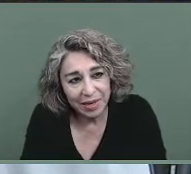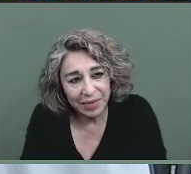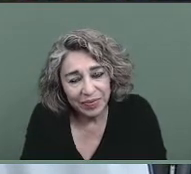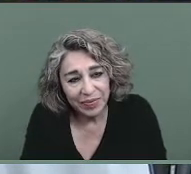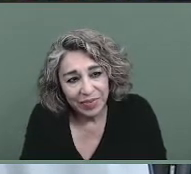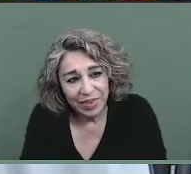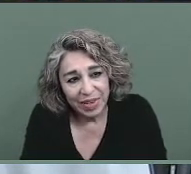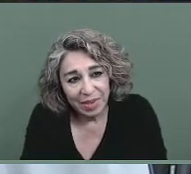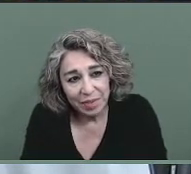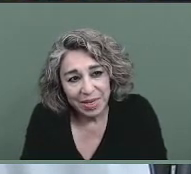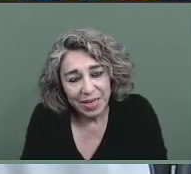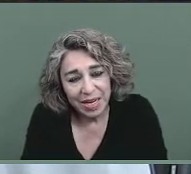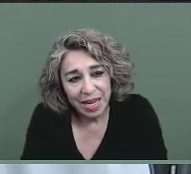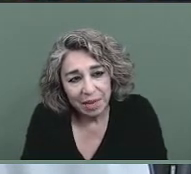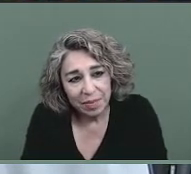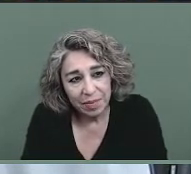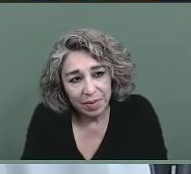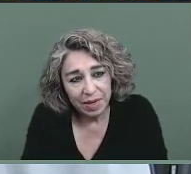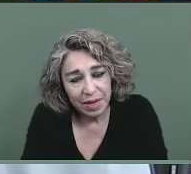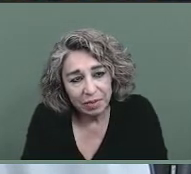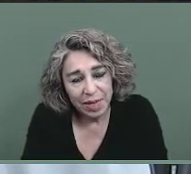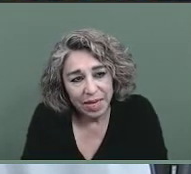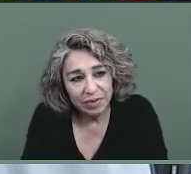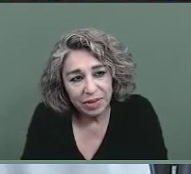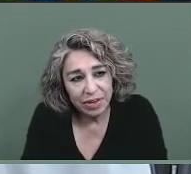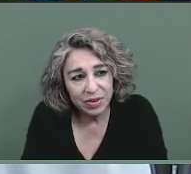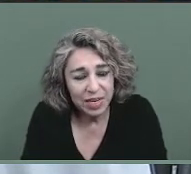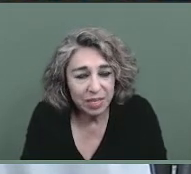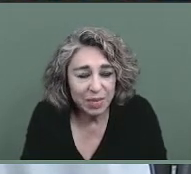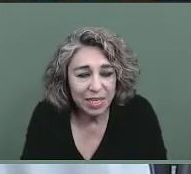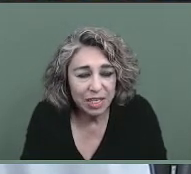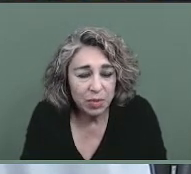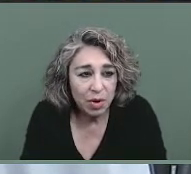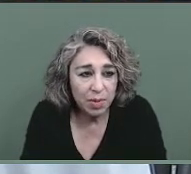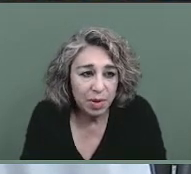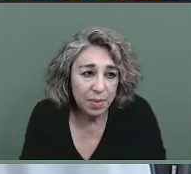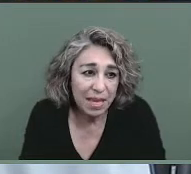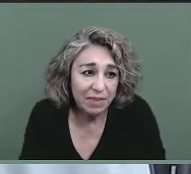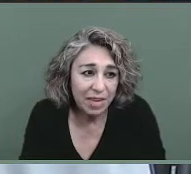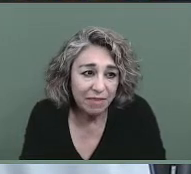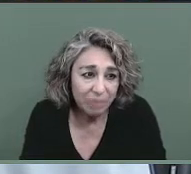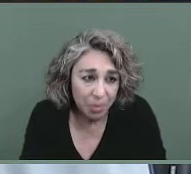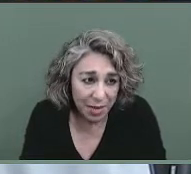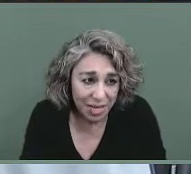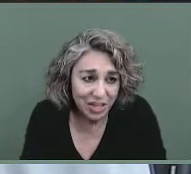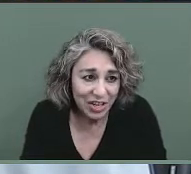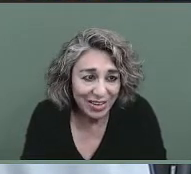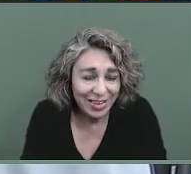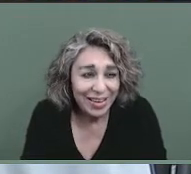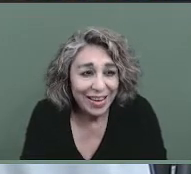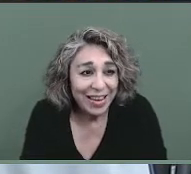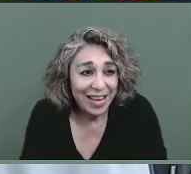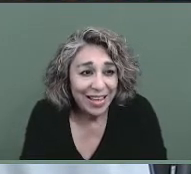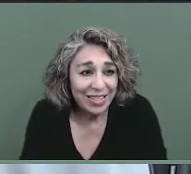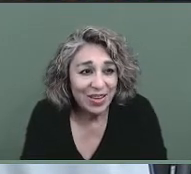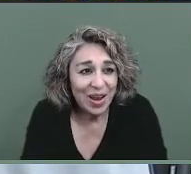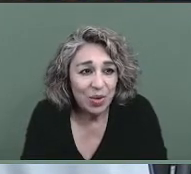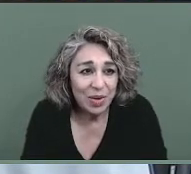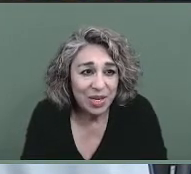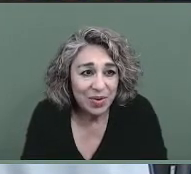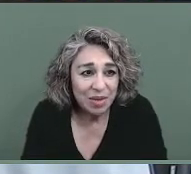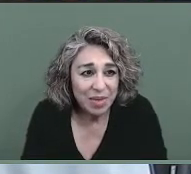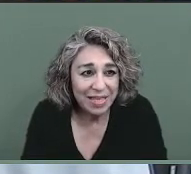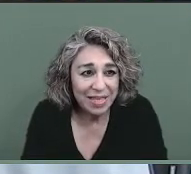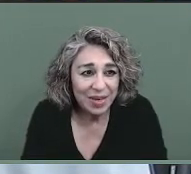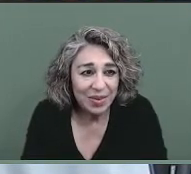but but today I'm gonna make it for two days because tomorrow I'm gonna be giving information as to how